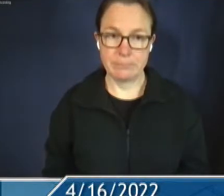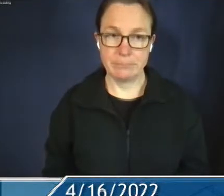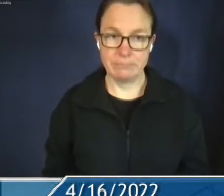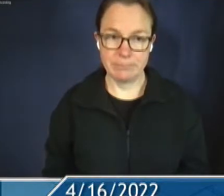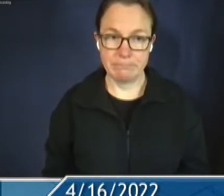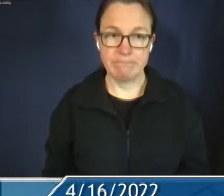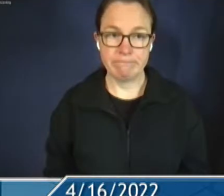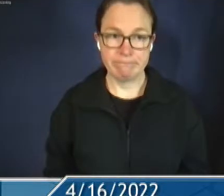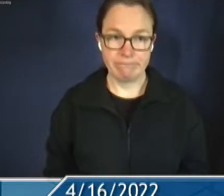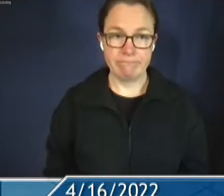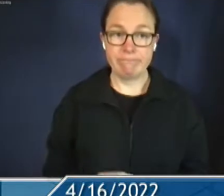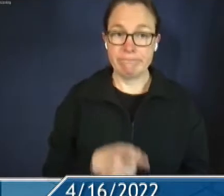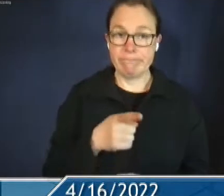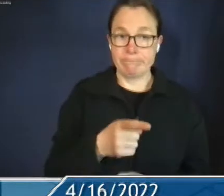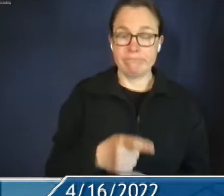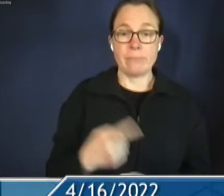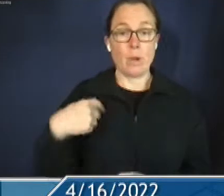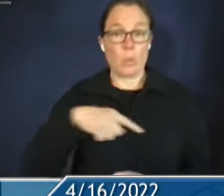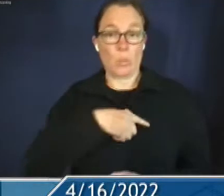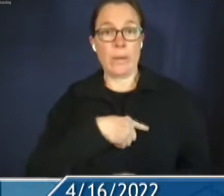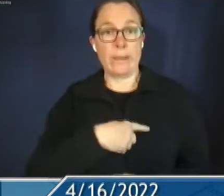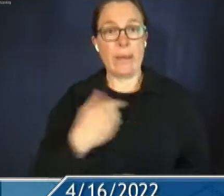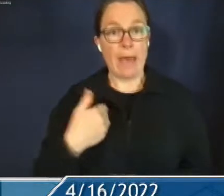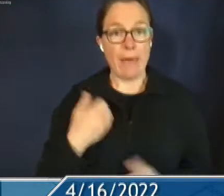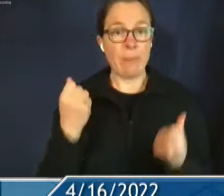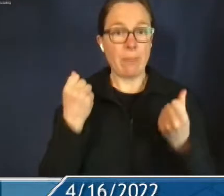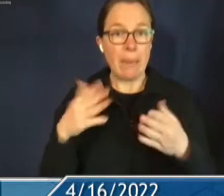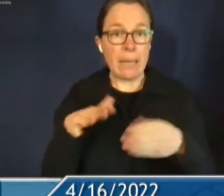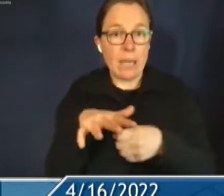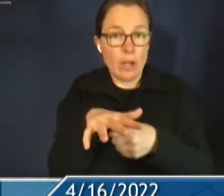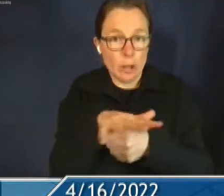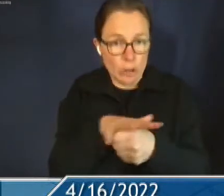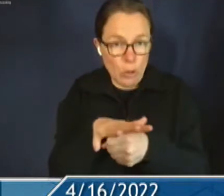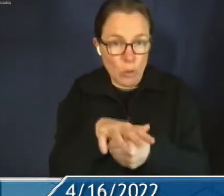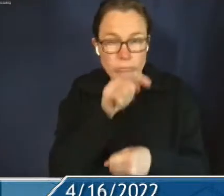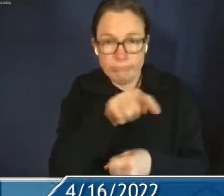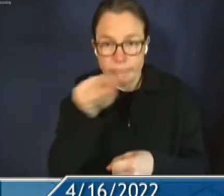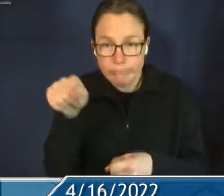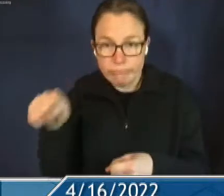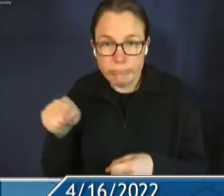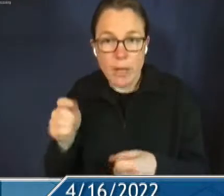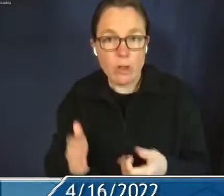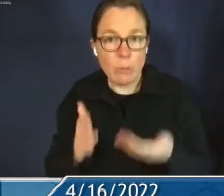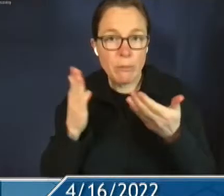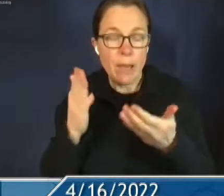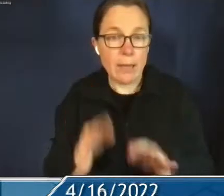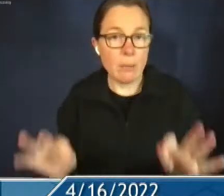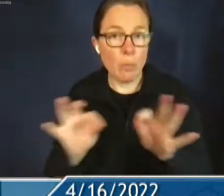So the city is one of several jurisdictions that are providing important services to Portlanders. You see a number of